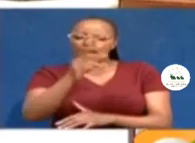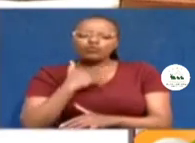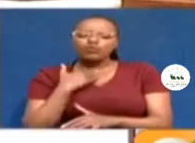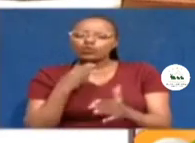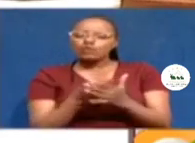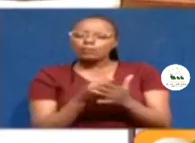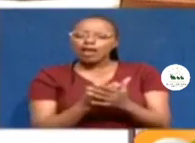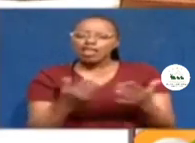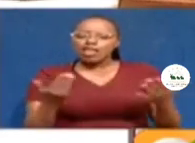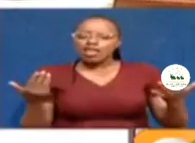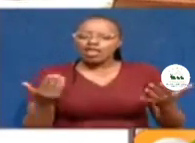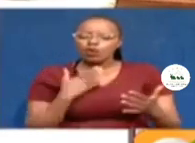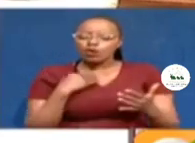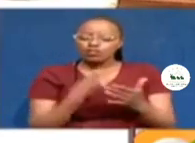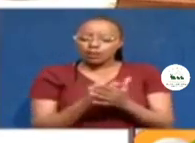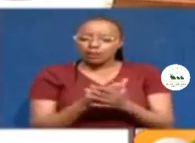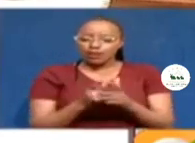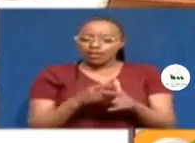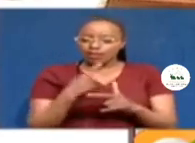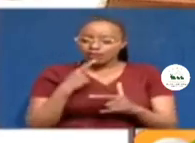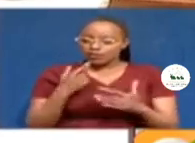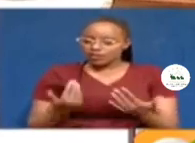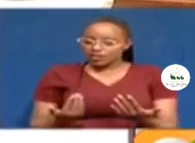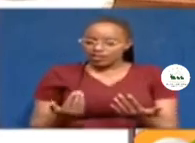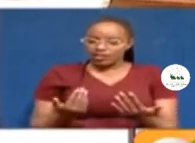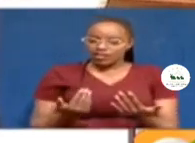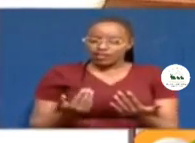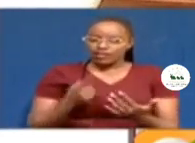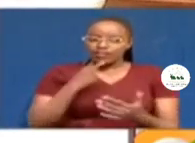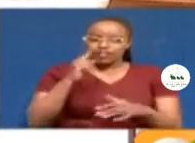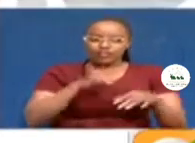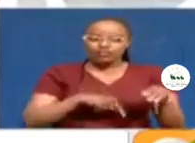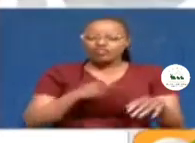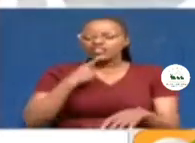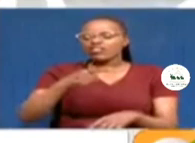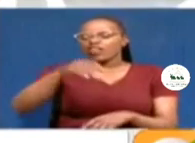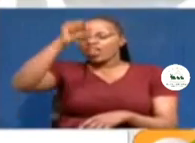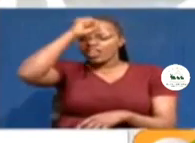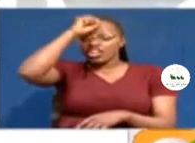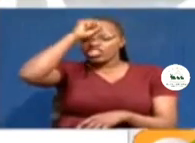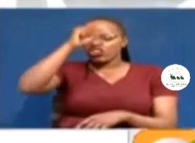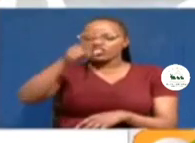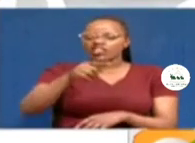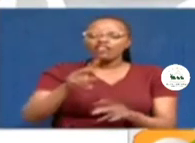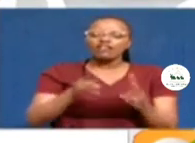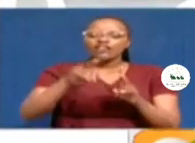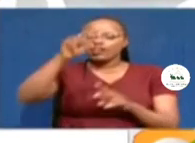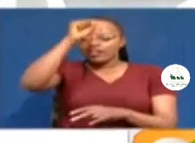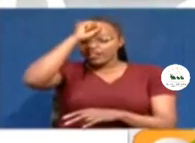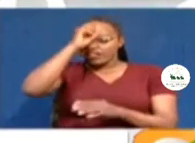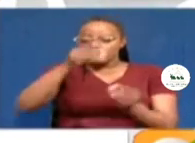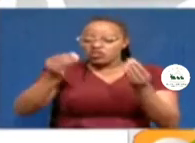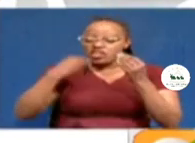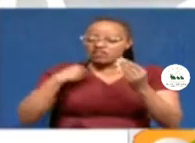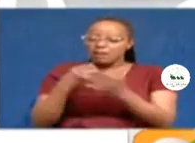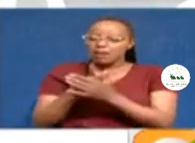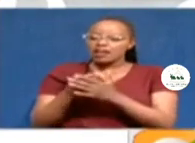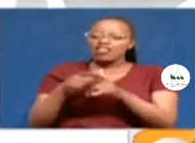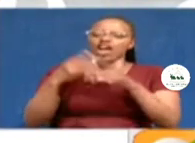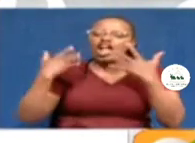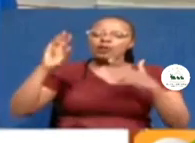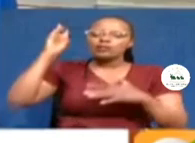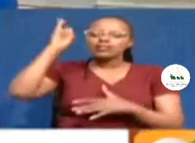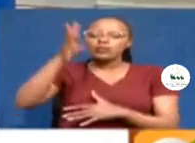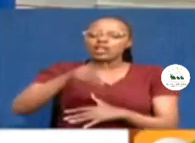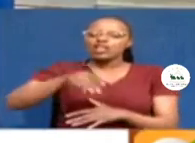money." And I told him. And he called me an idiot. He called him an idiot. If you're not giving us money, you're going to